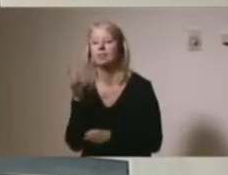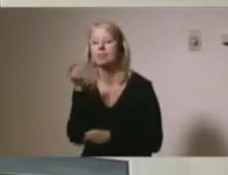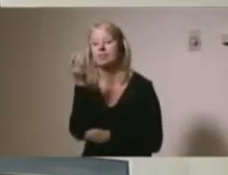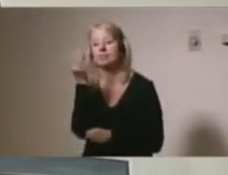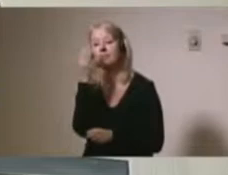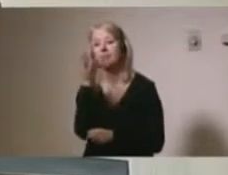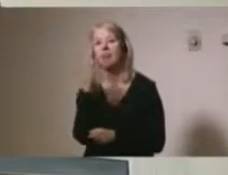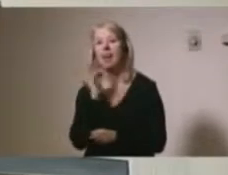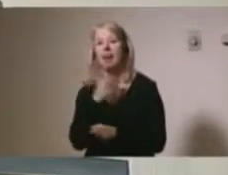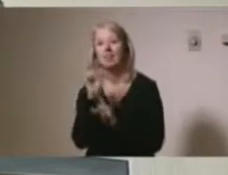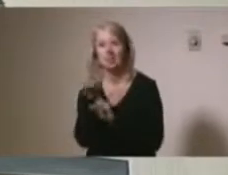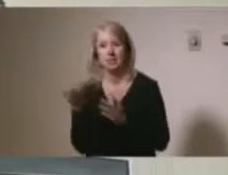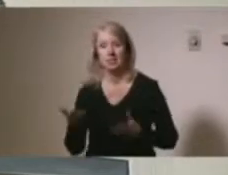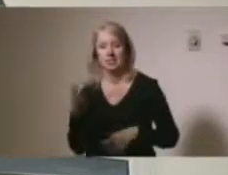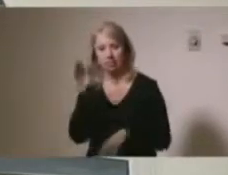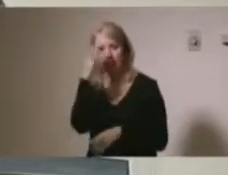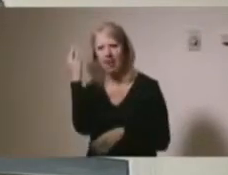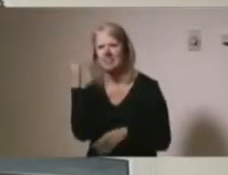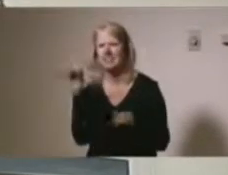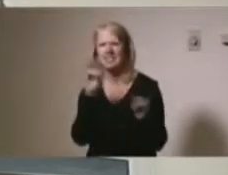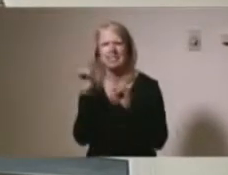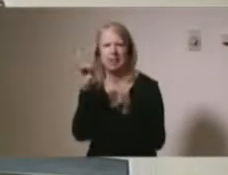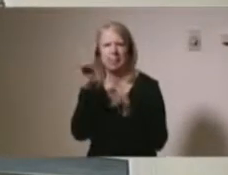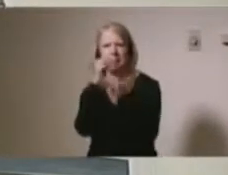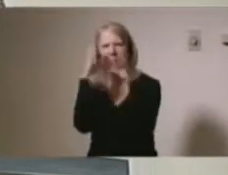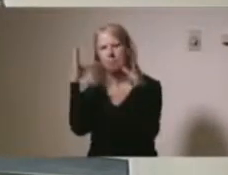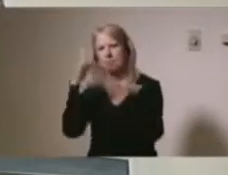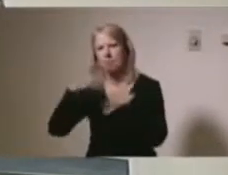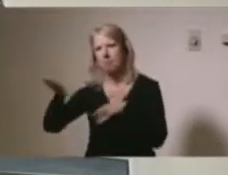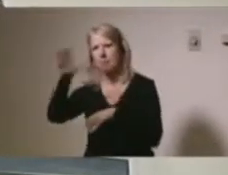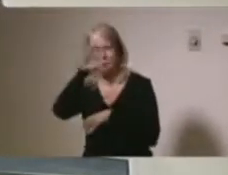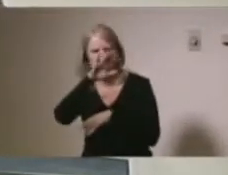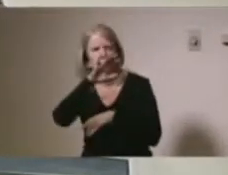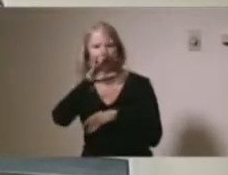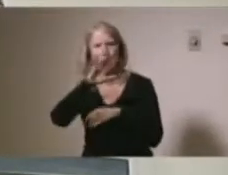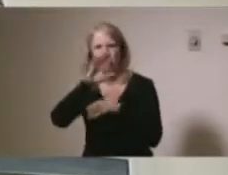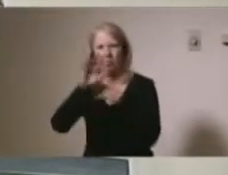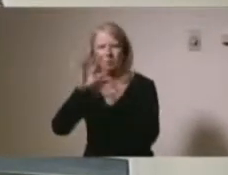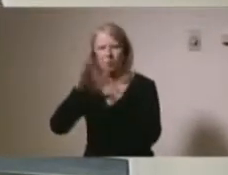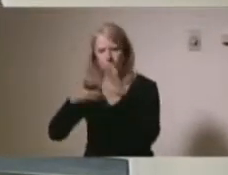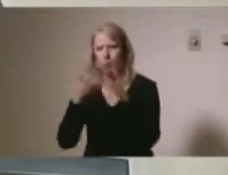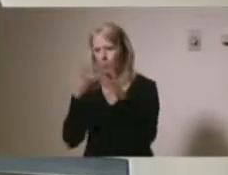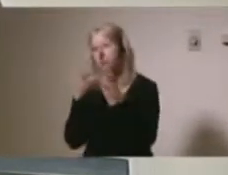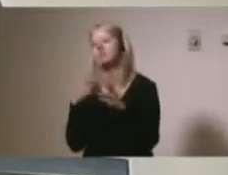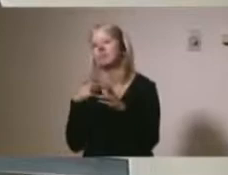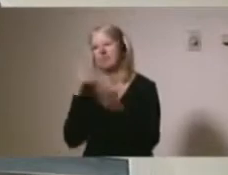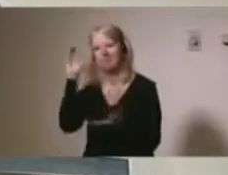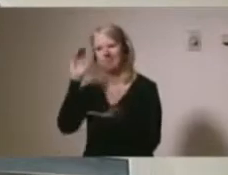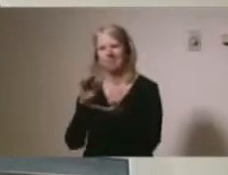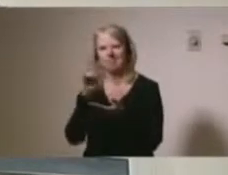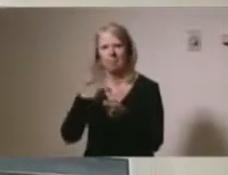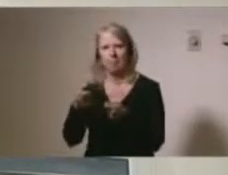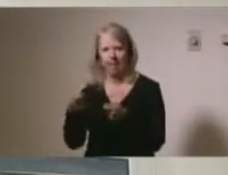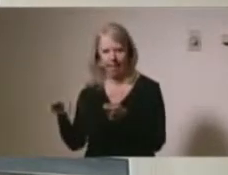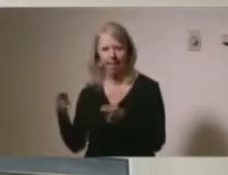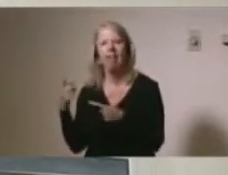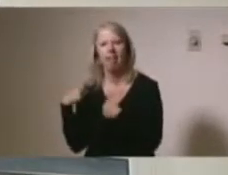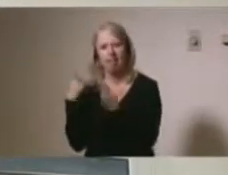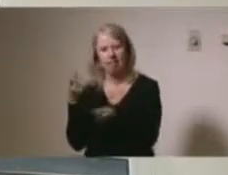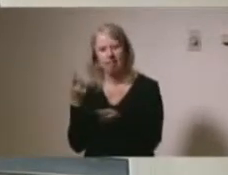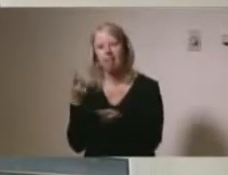is similar to what you see elsewhere. There's a great reduction in the volume of the mail until